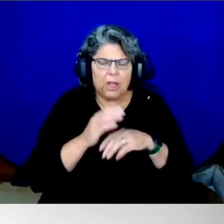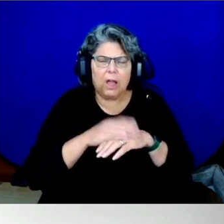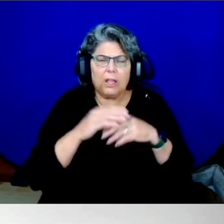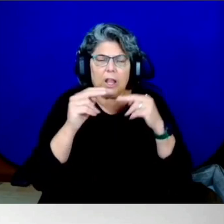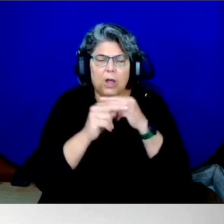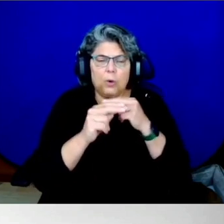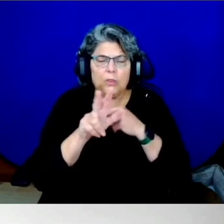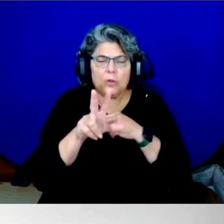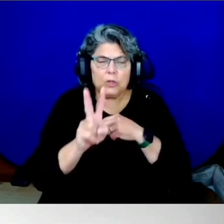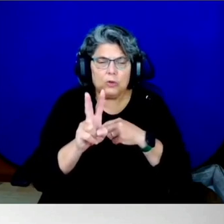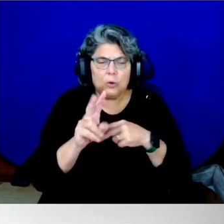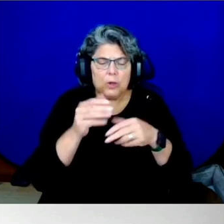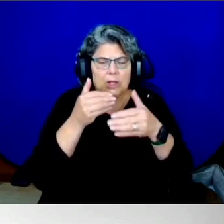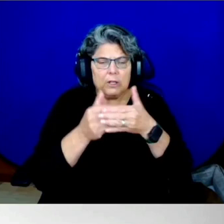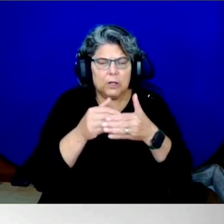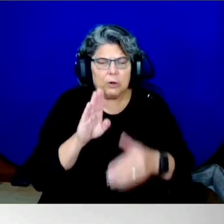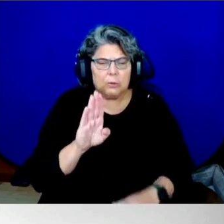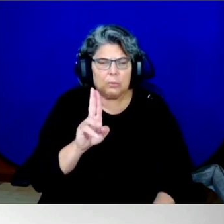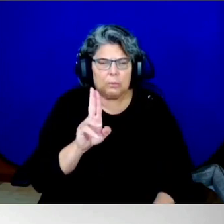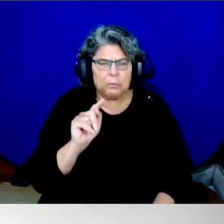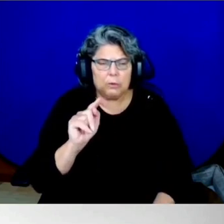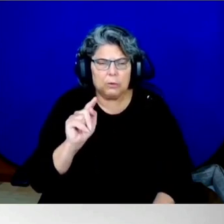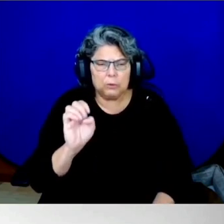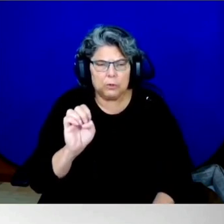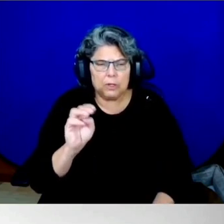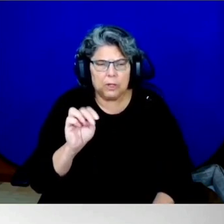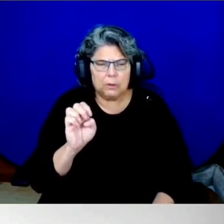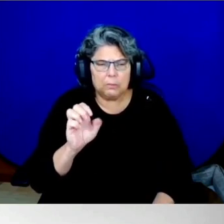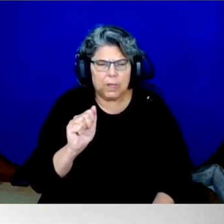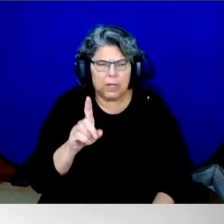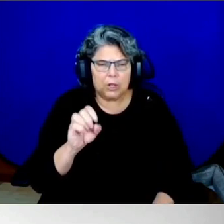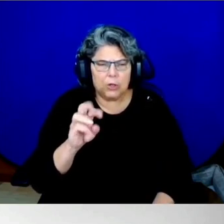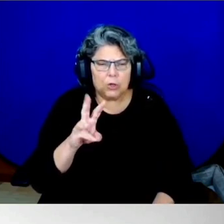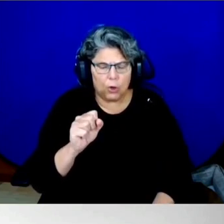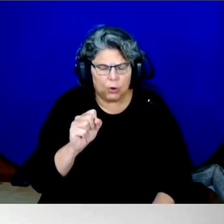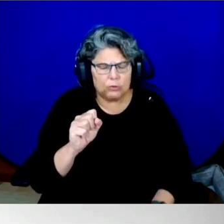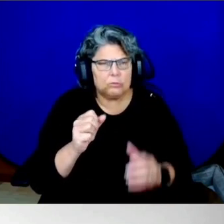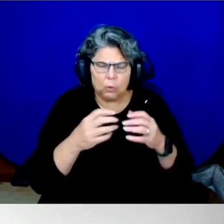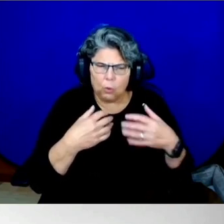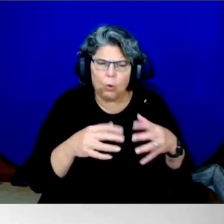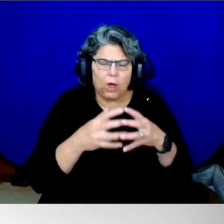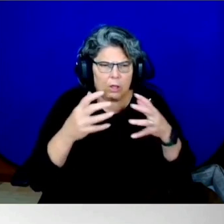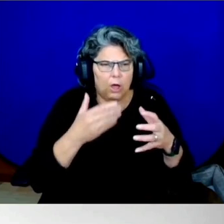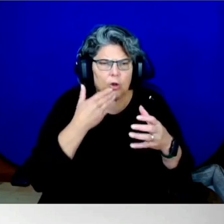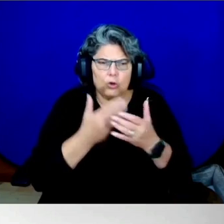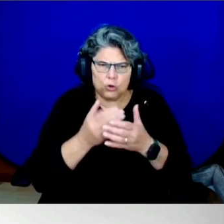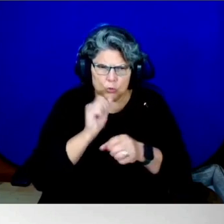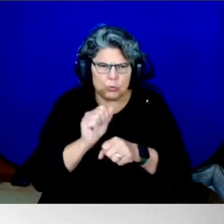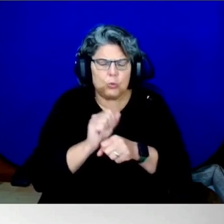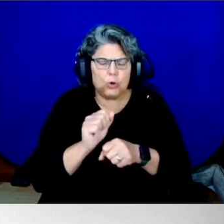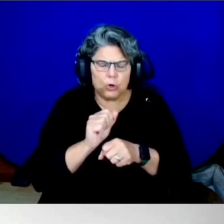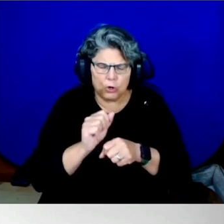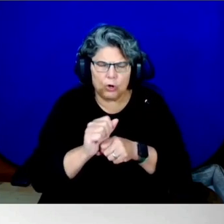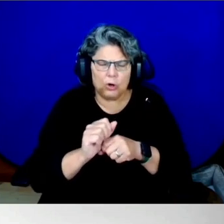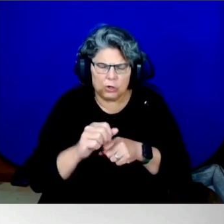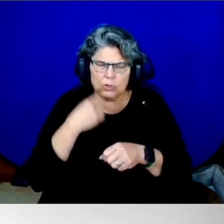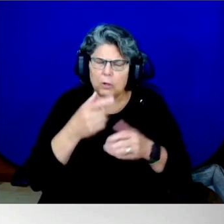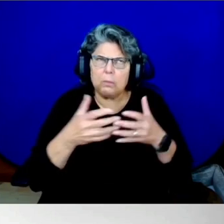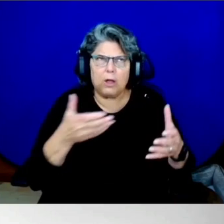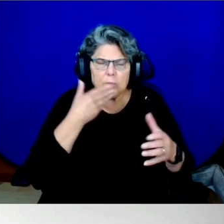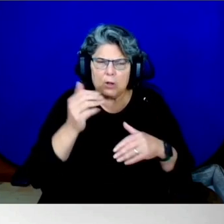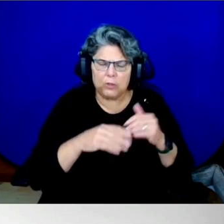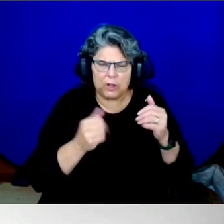Butte Meadows, again, a lot of good work's been done in the past few days. Overall, things are looking much better than they were a few days ago. Still a lot